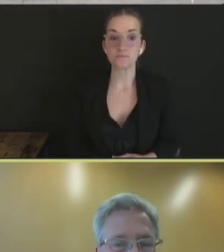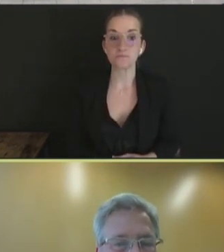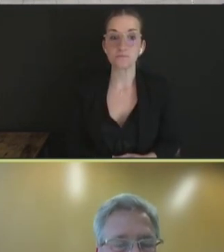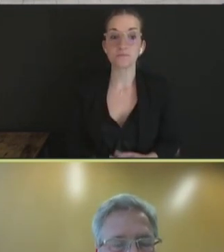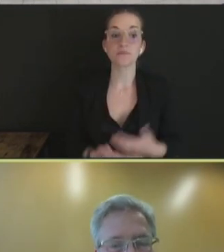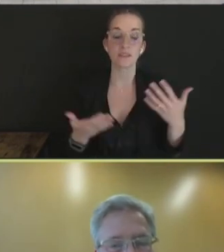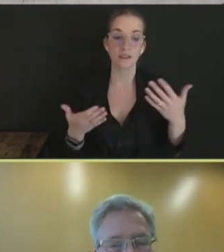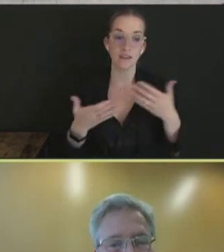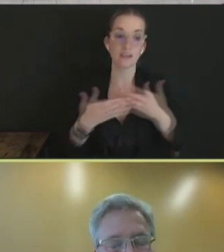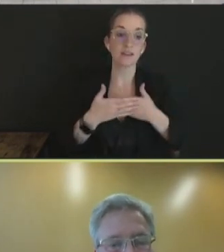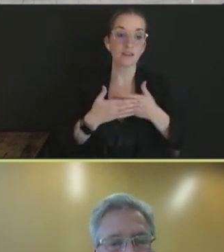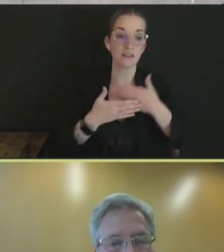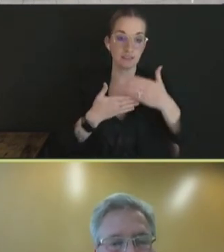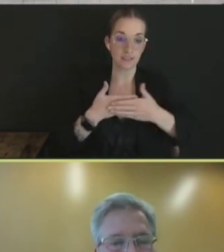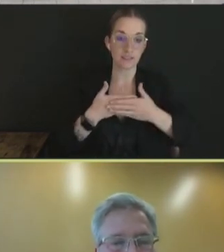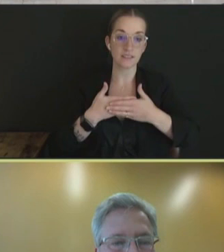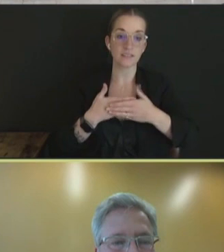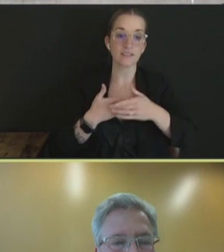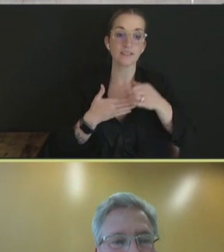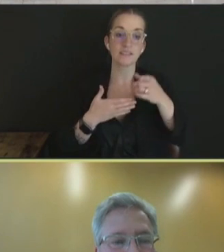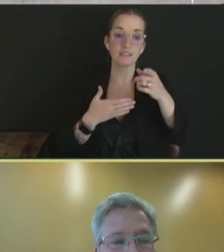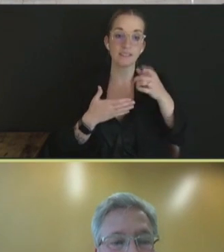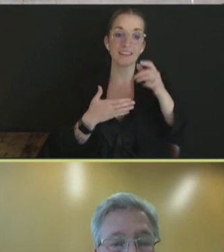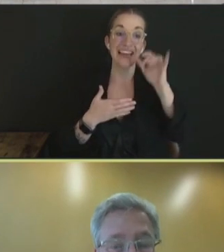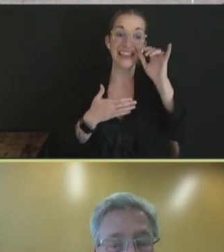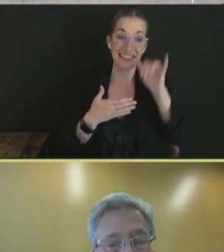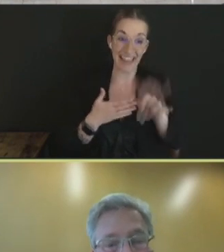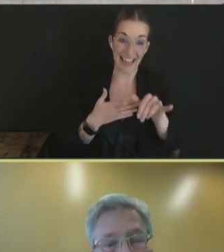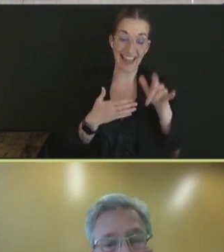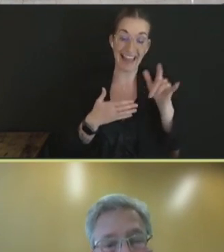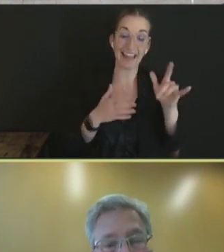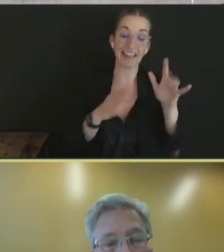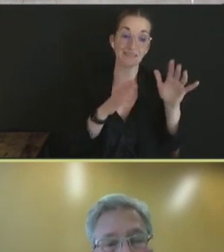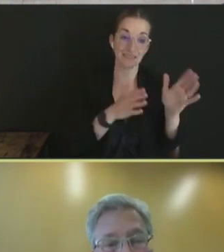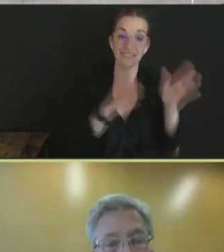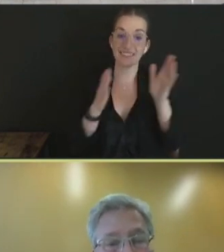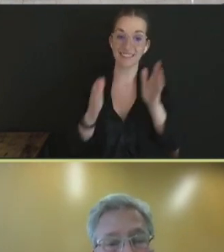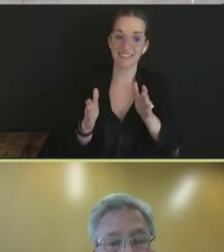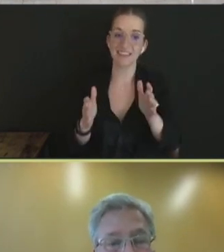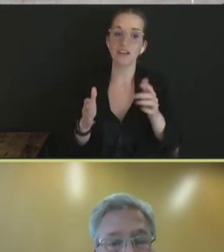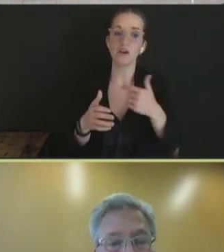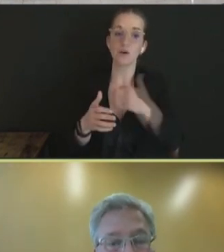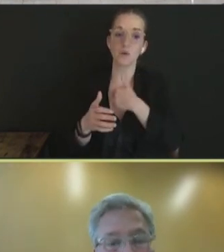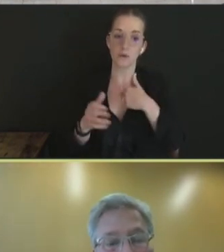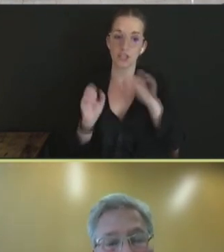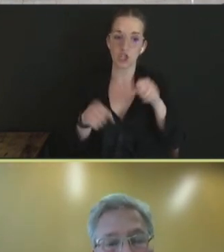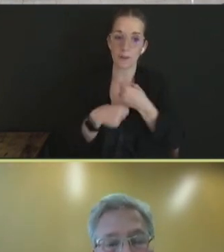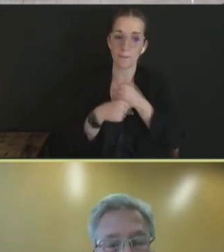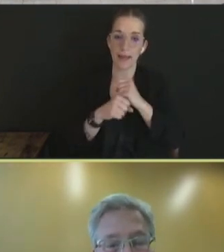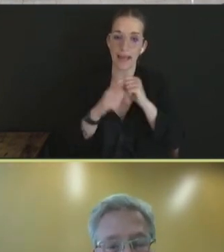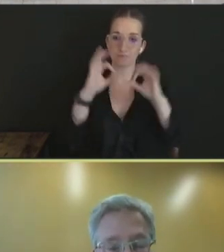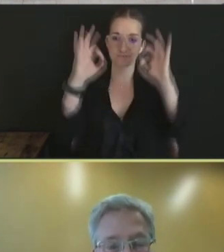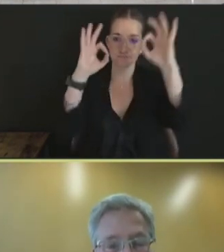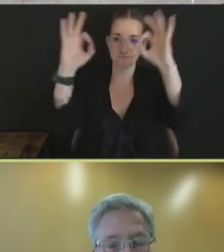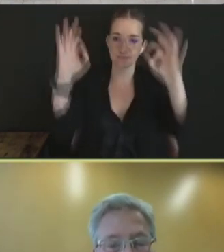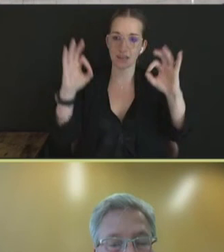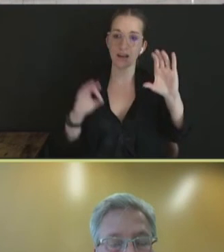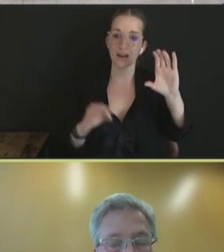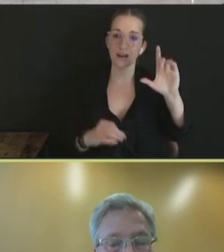And then this fed into making clusters of the pathogens based on the opportunities for